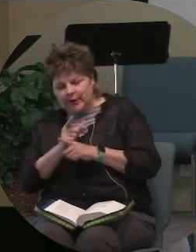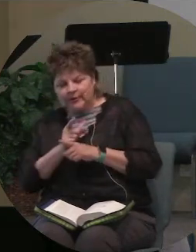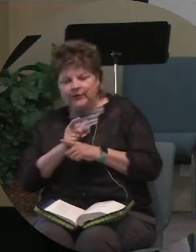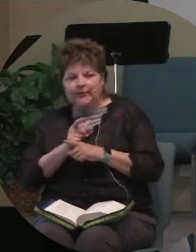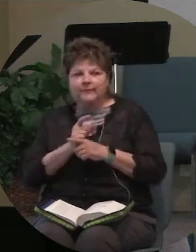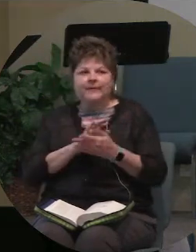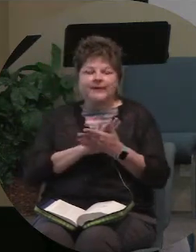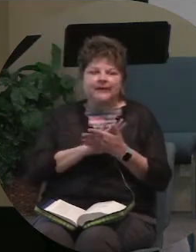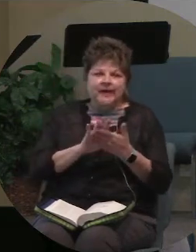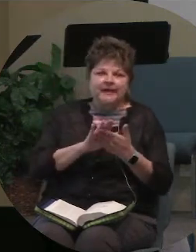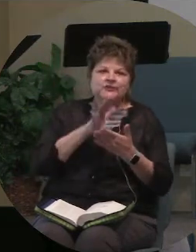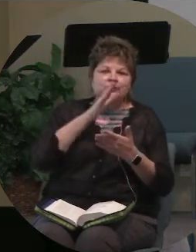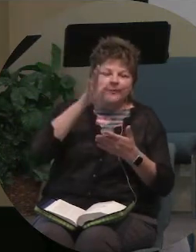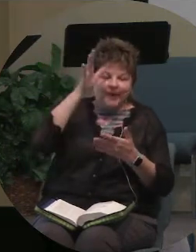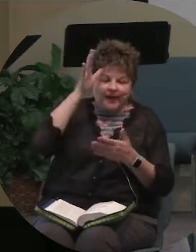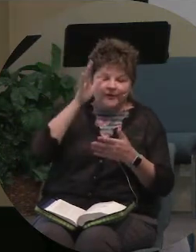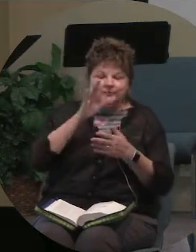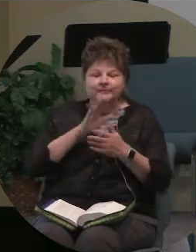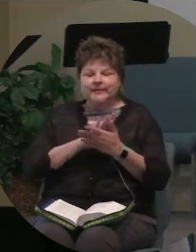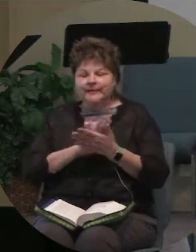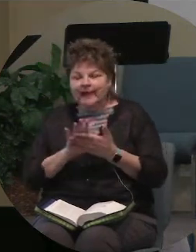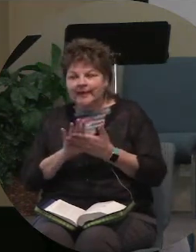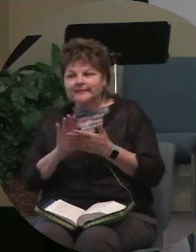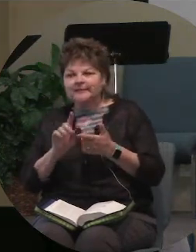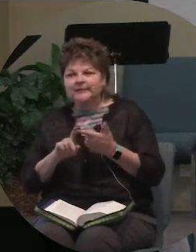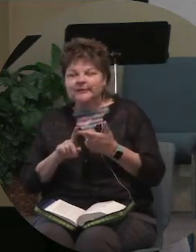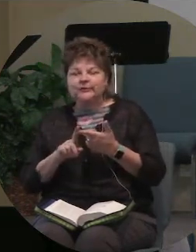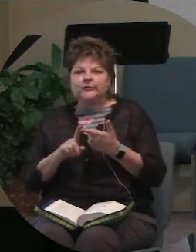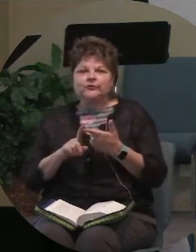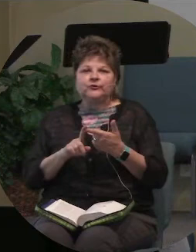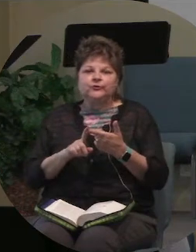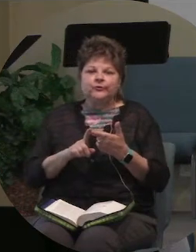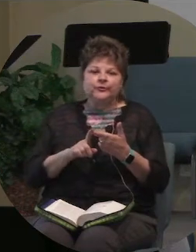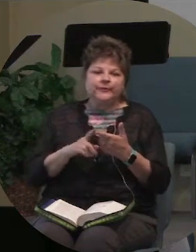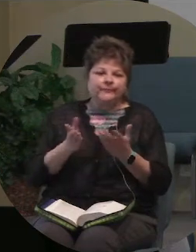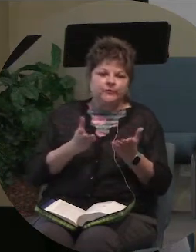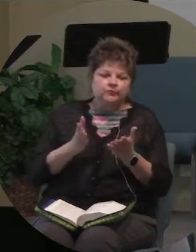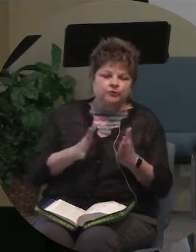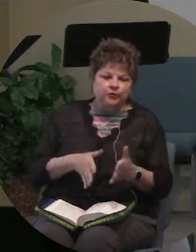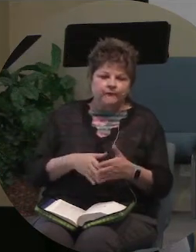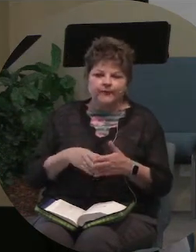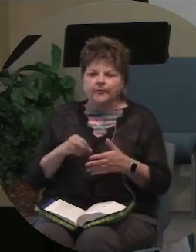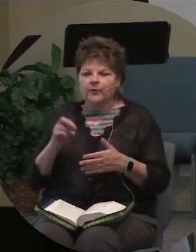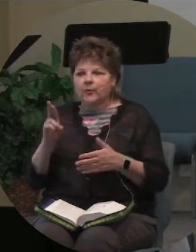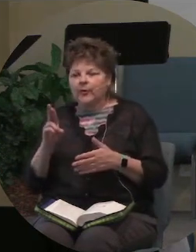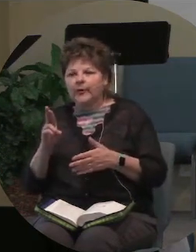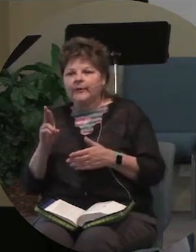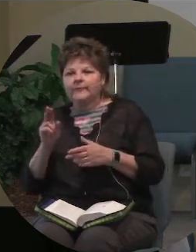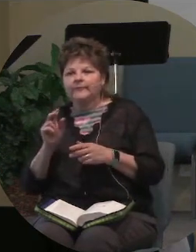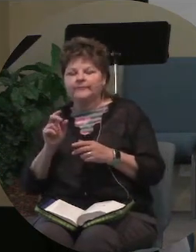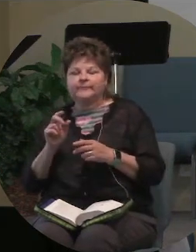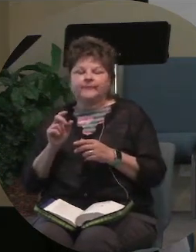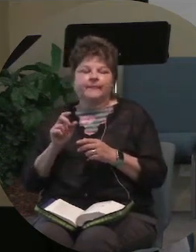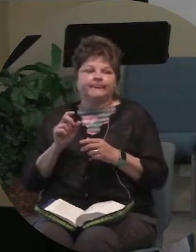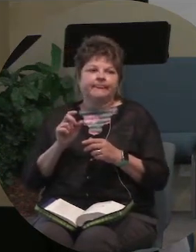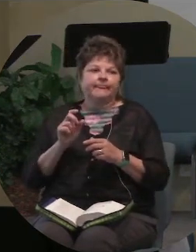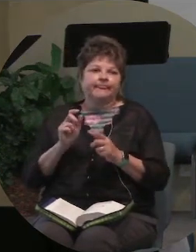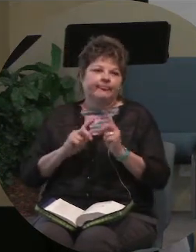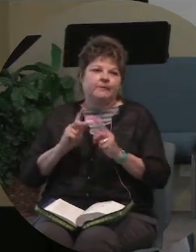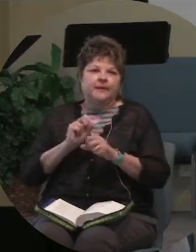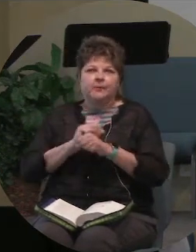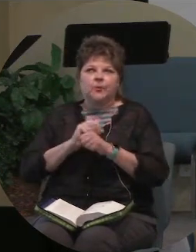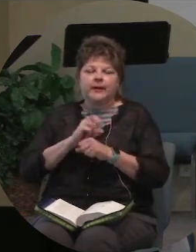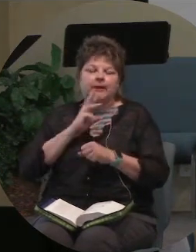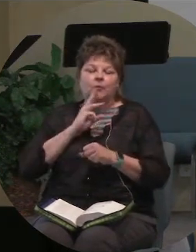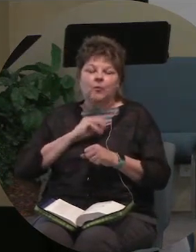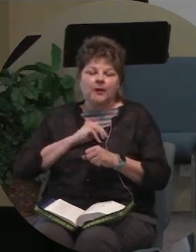to your parents. Be nice to the waiter or the cashier at Walmart. Be nice. But I've come